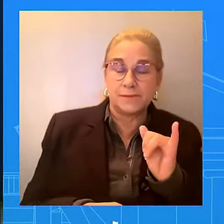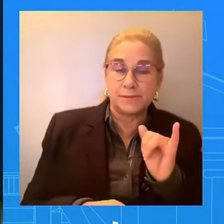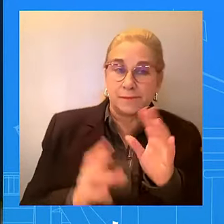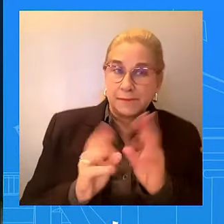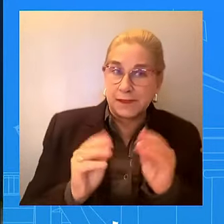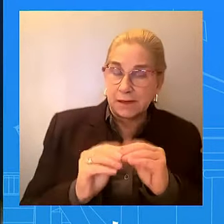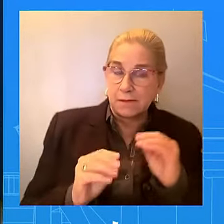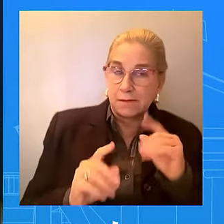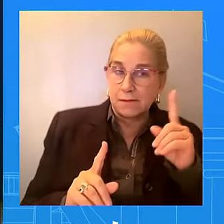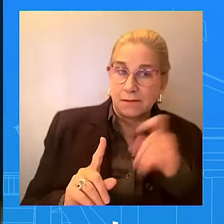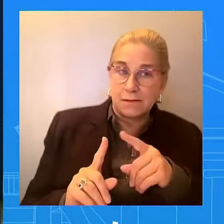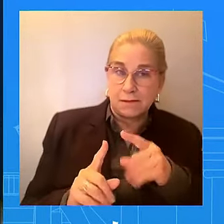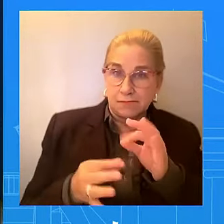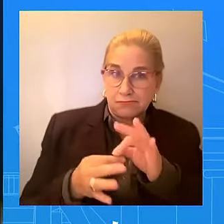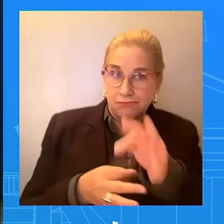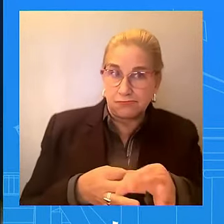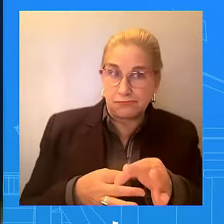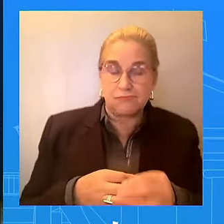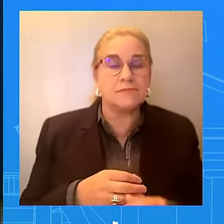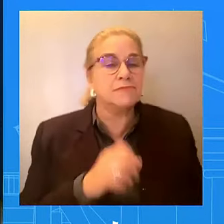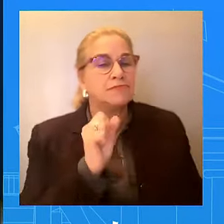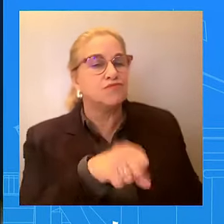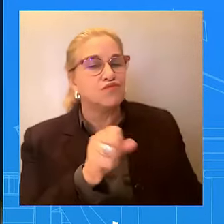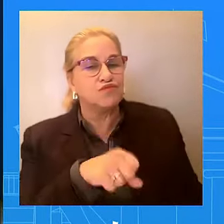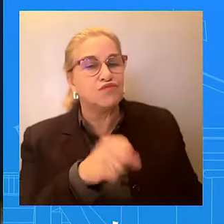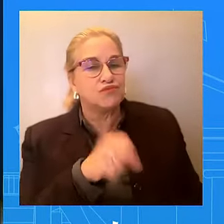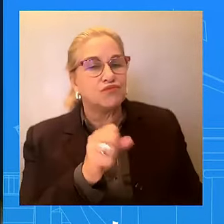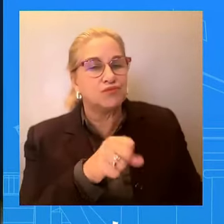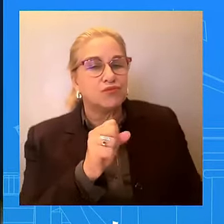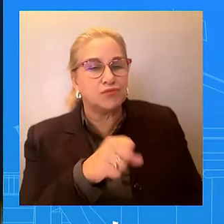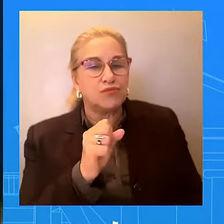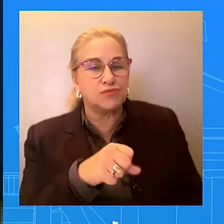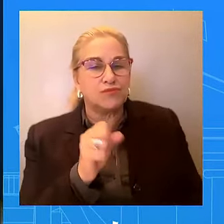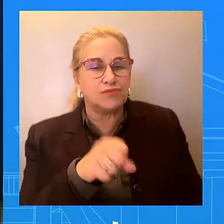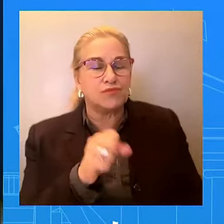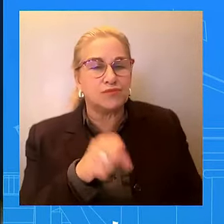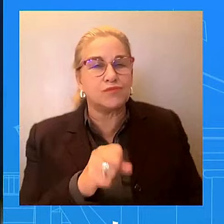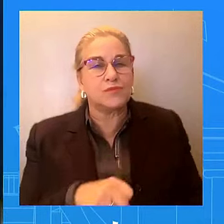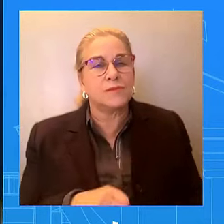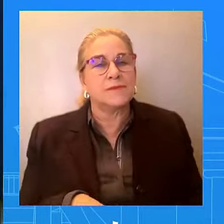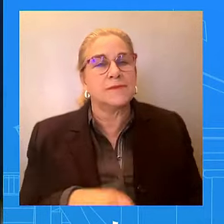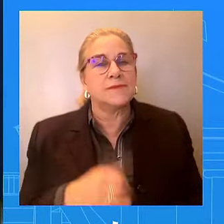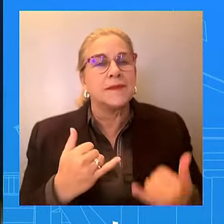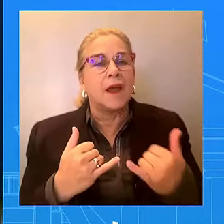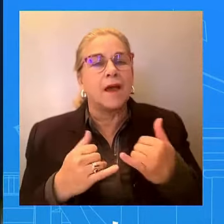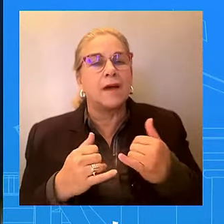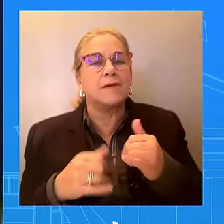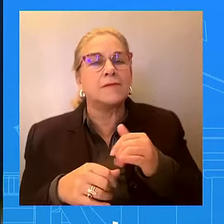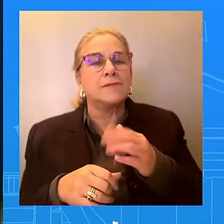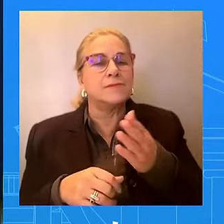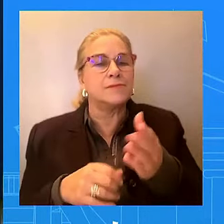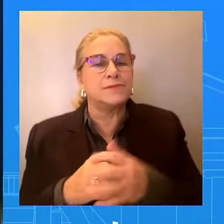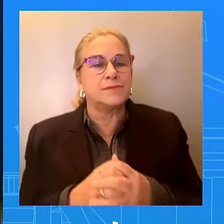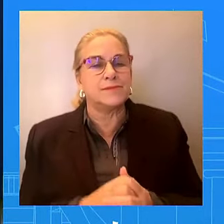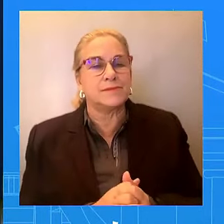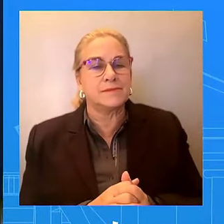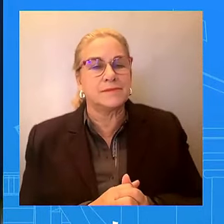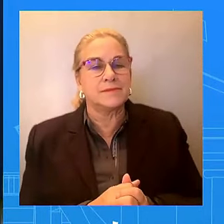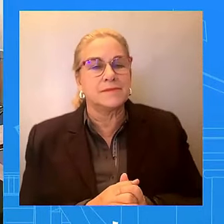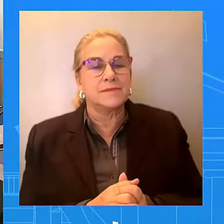to. That's going to definitely be postponed. Okay. All right. In the back, I haven't called on you a lot. Thank you. Just on the